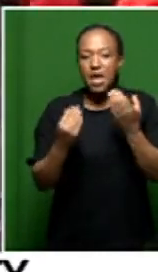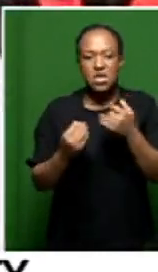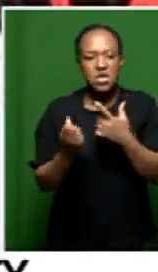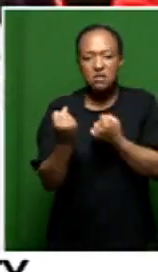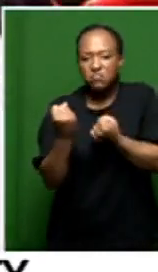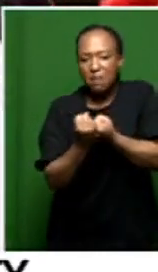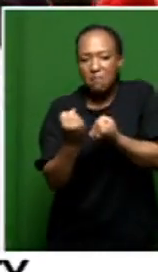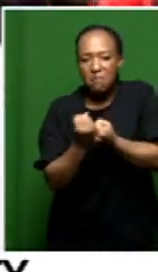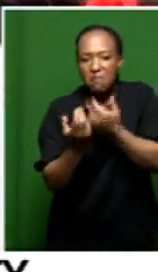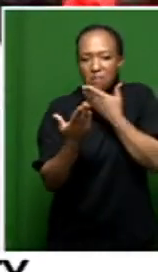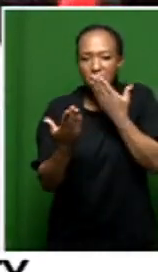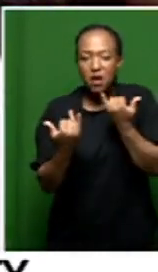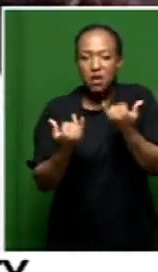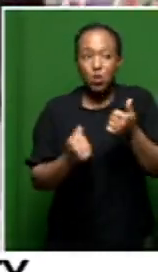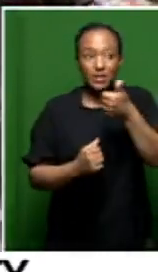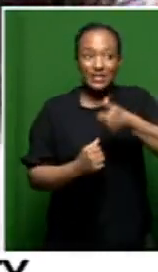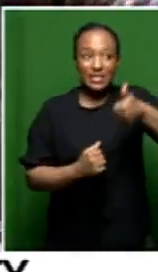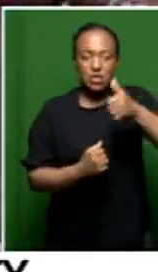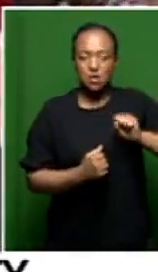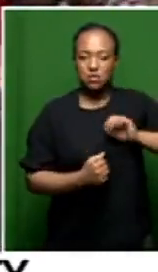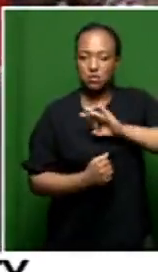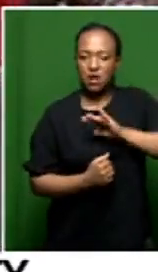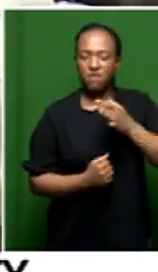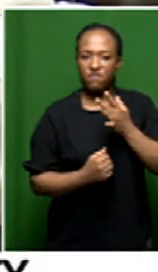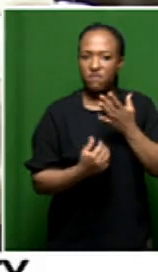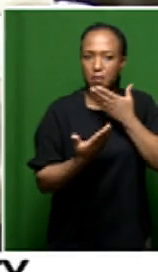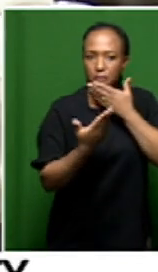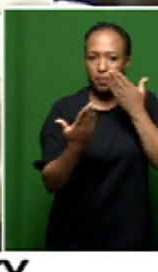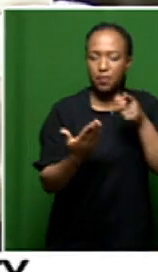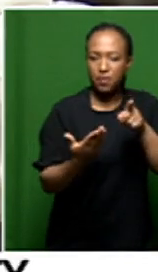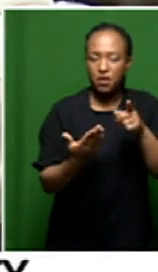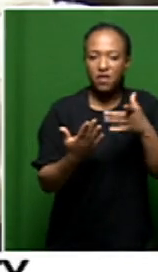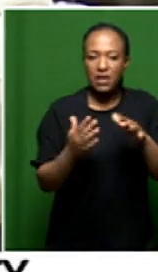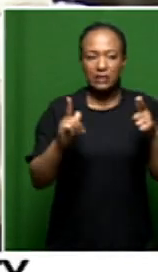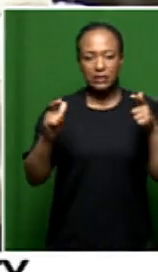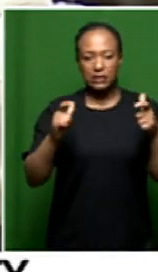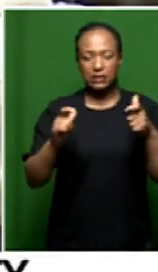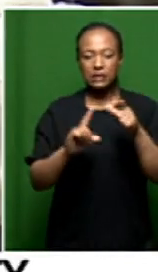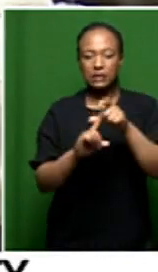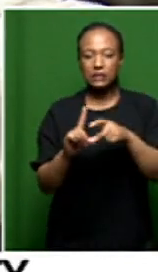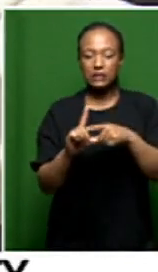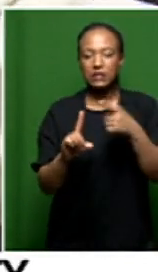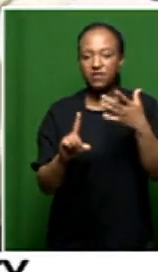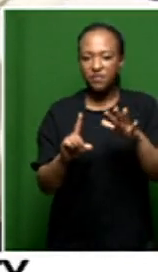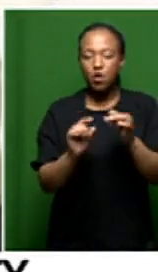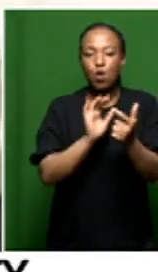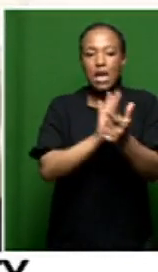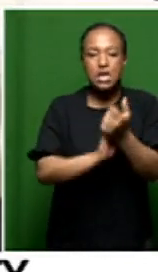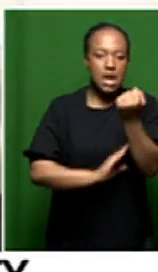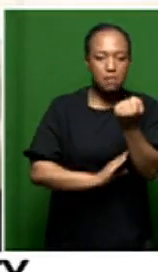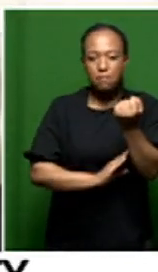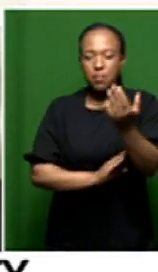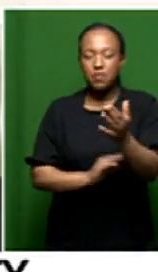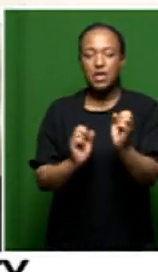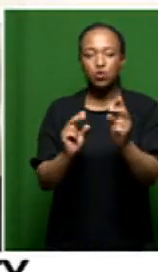another blot, unqualified senior staff in his mayoral office. His reign took a further knock after the illegal 12 billion